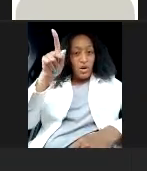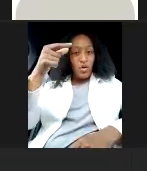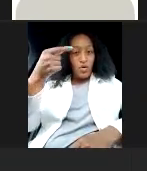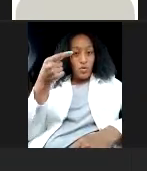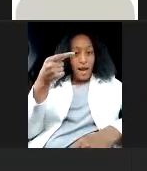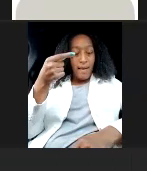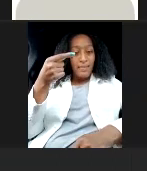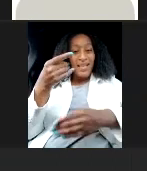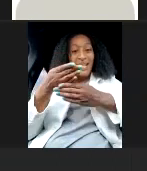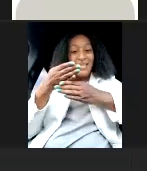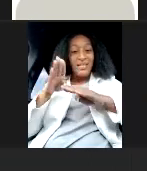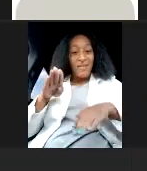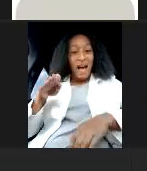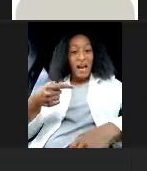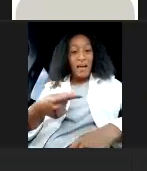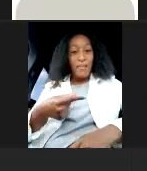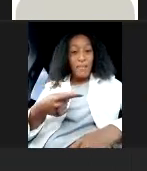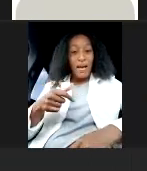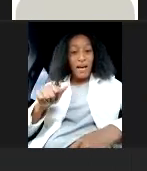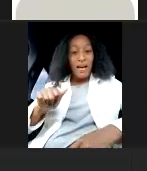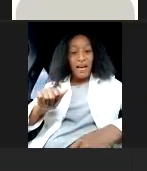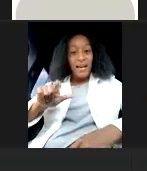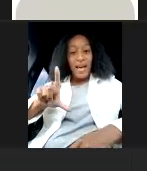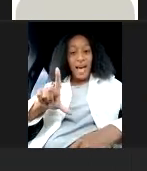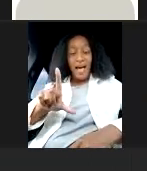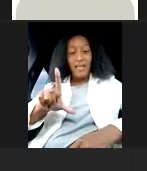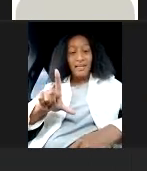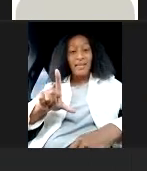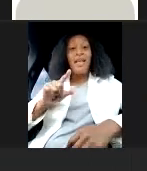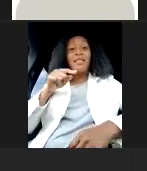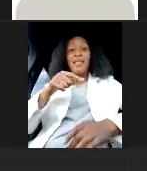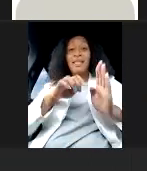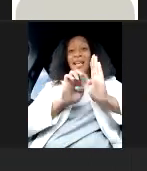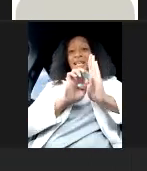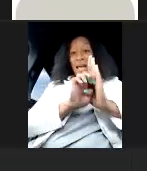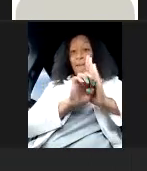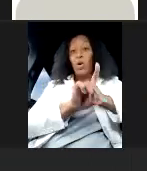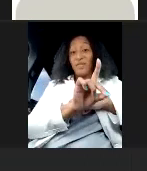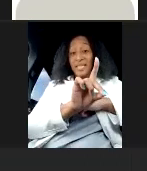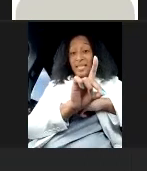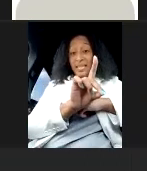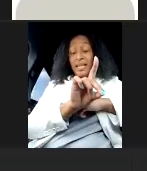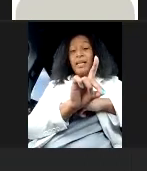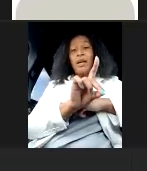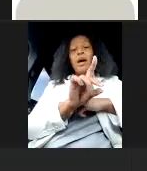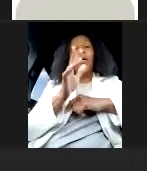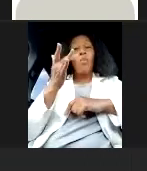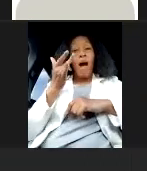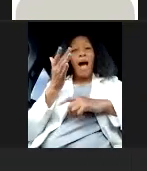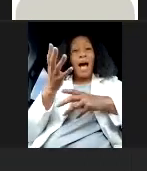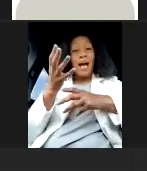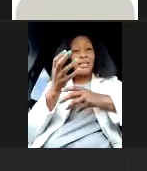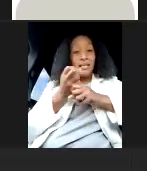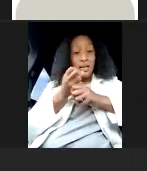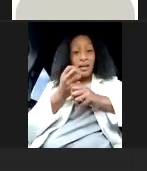gallons is an example of a density unit. Why? Because I took a mass unit, kilograms, and divided